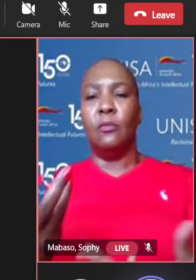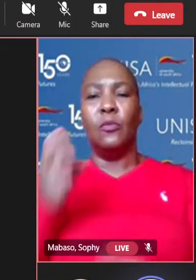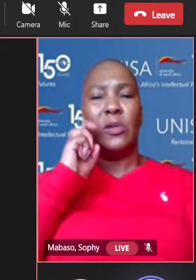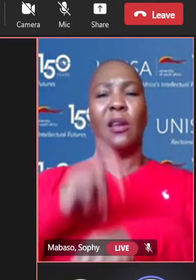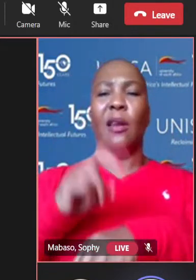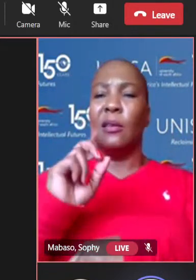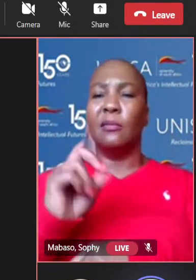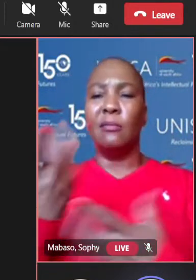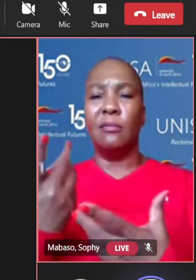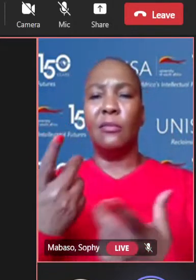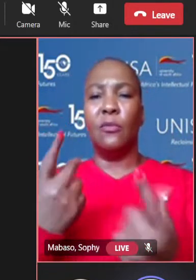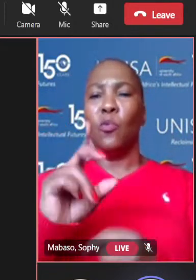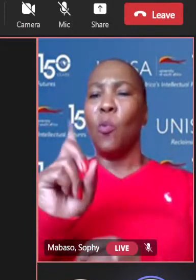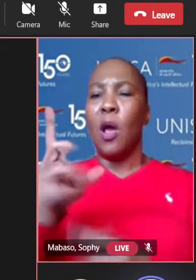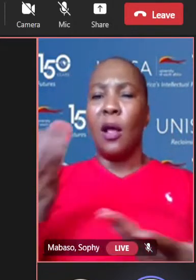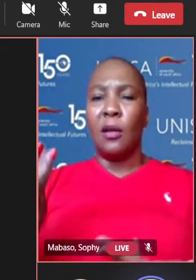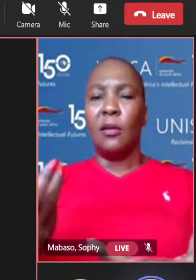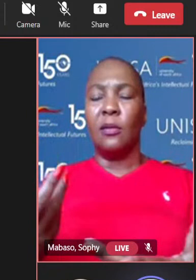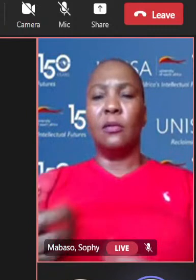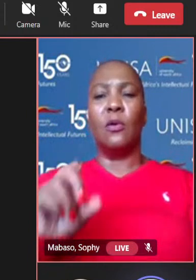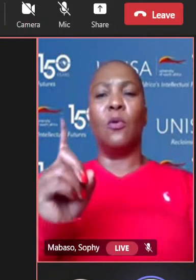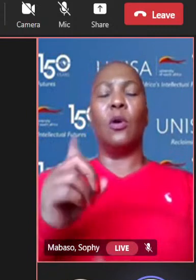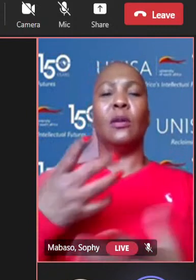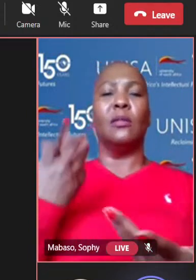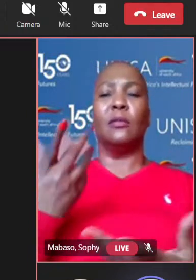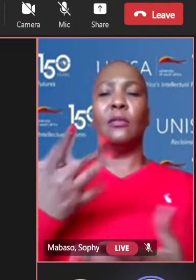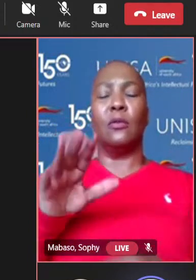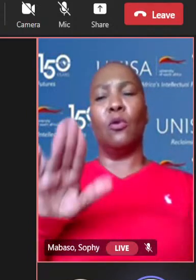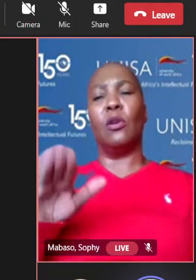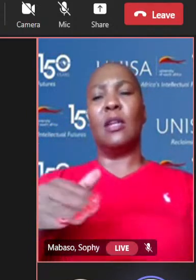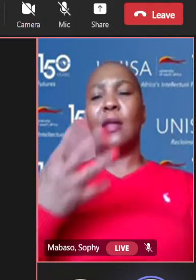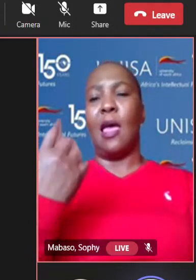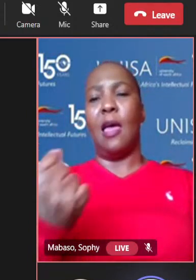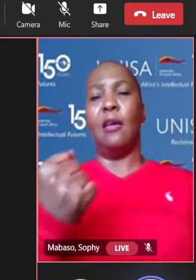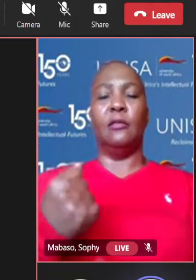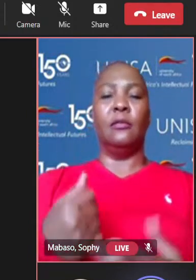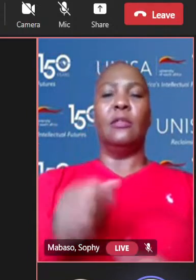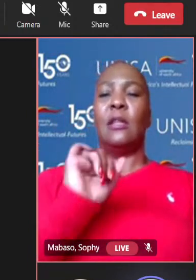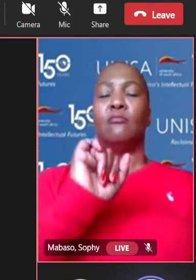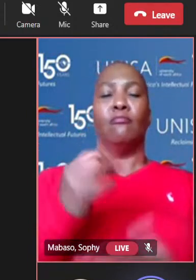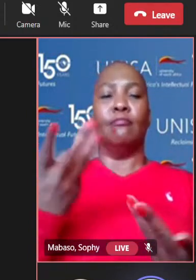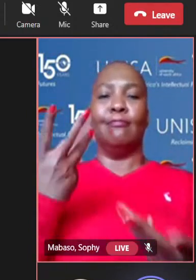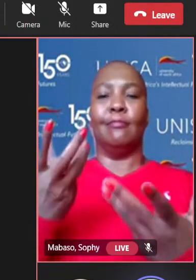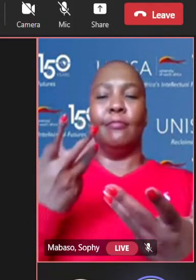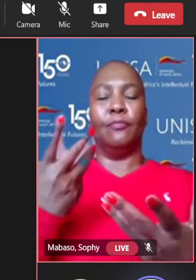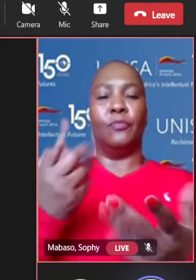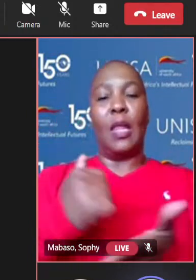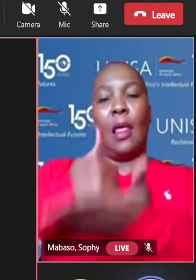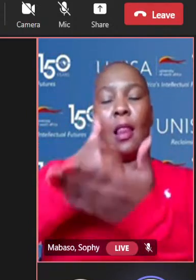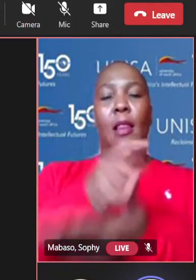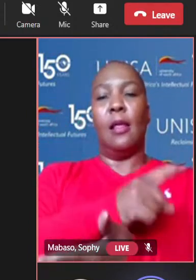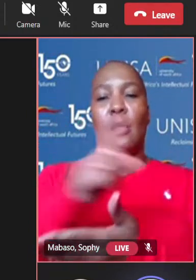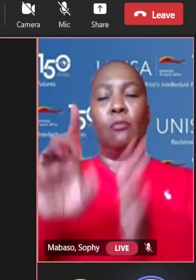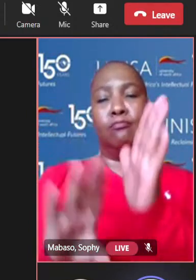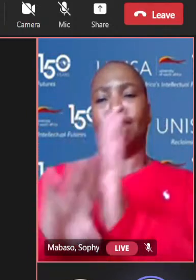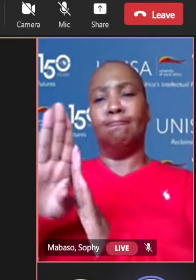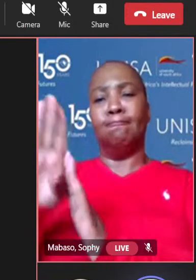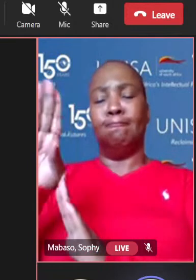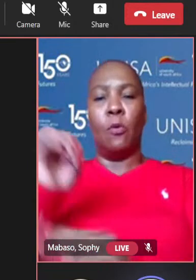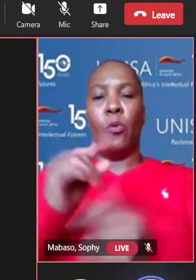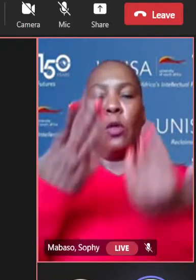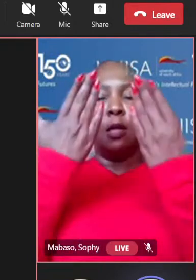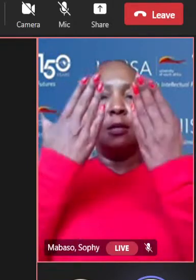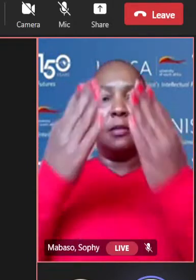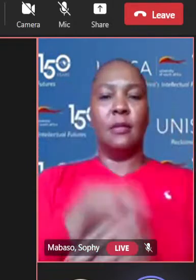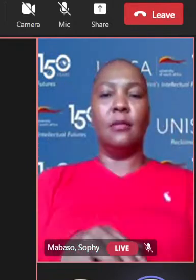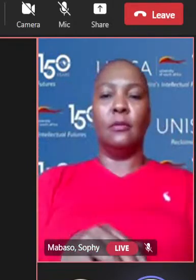to do? What do you already have in place that could help you to succeed with your studies? You